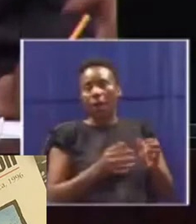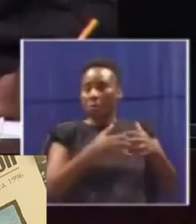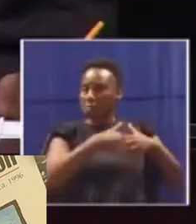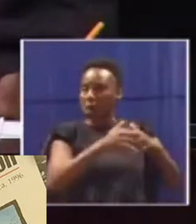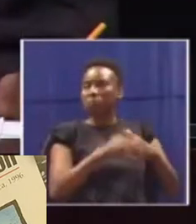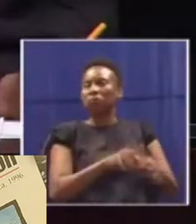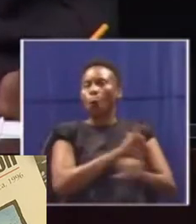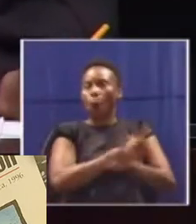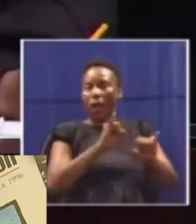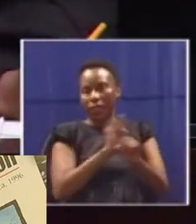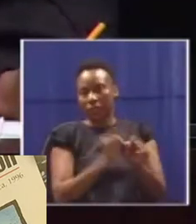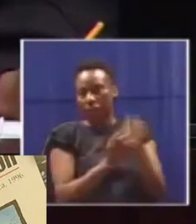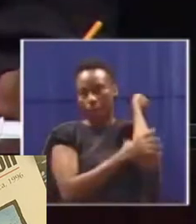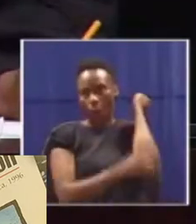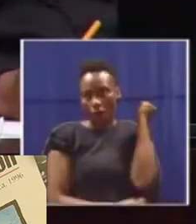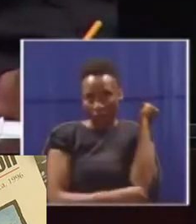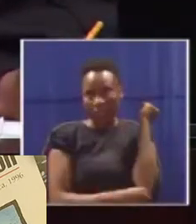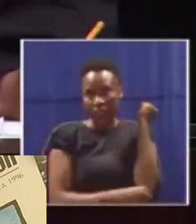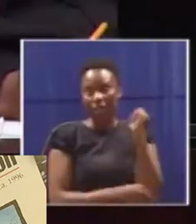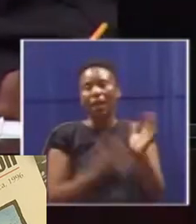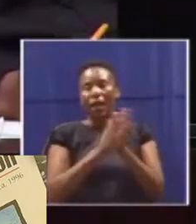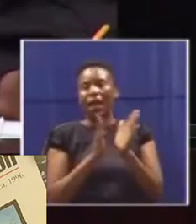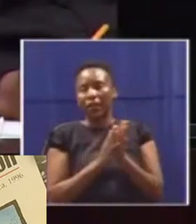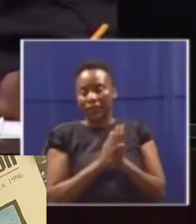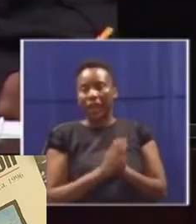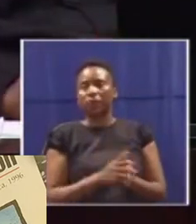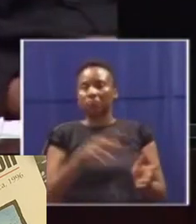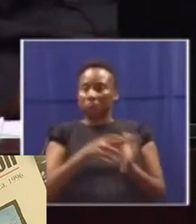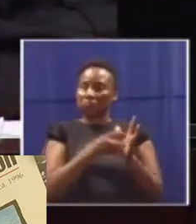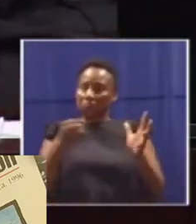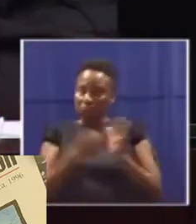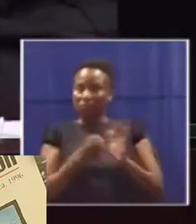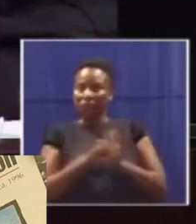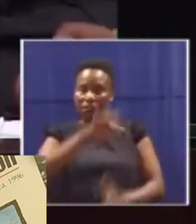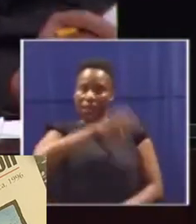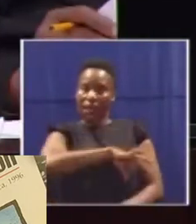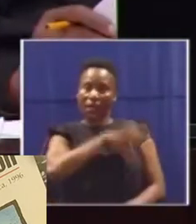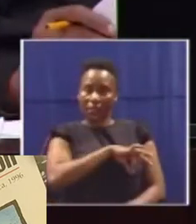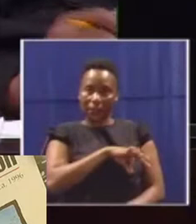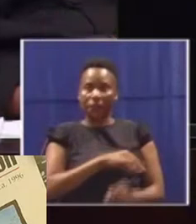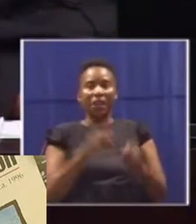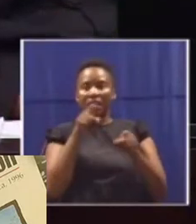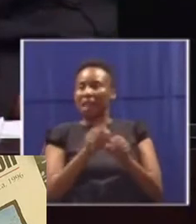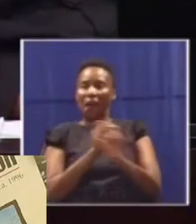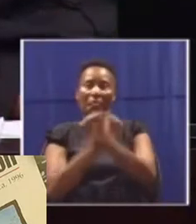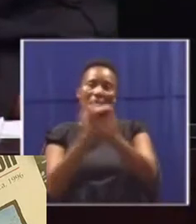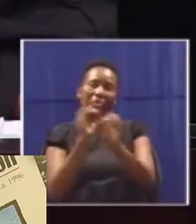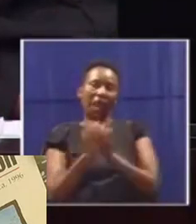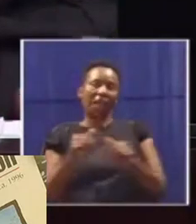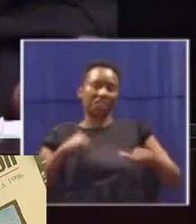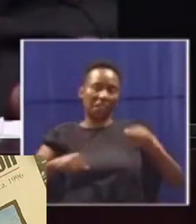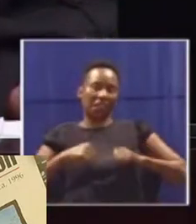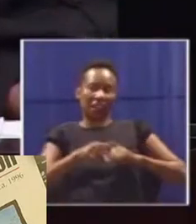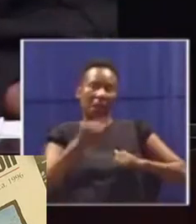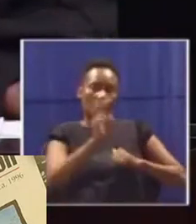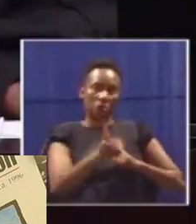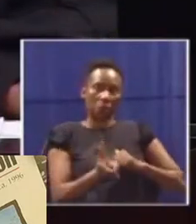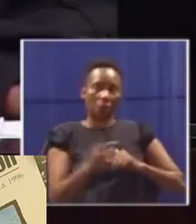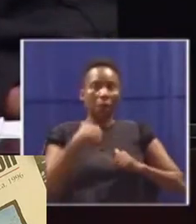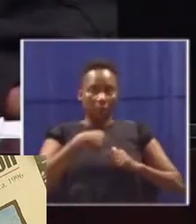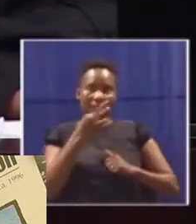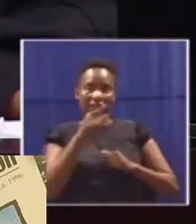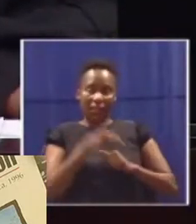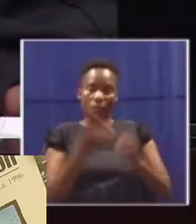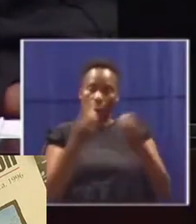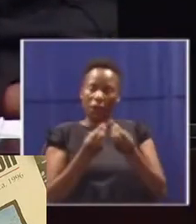poverty and preventing them from earning an income and empowering themselves. No decisive action there either. So I say this with as